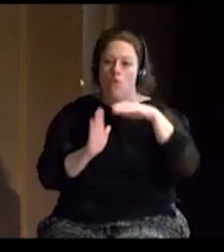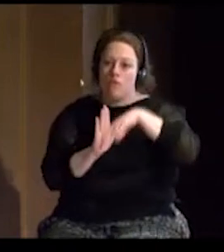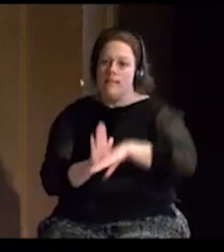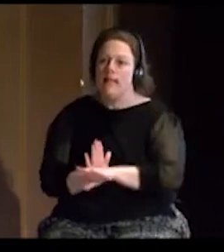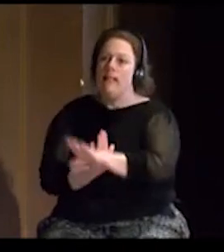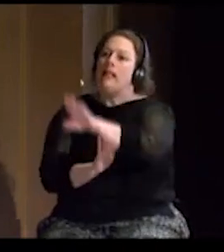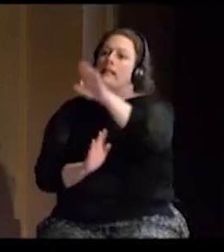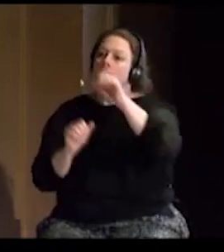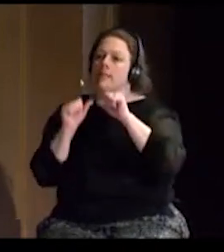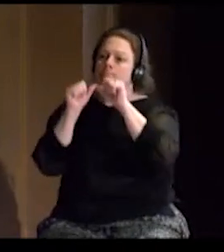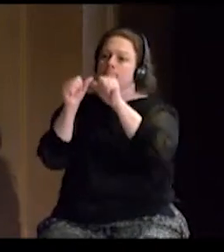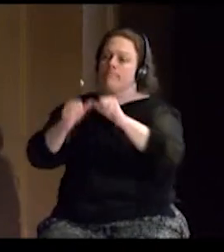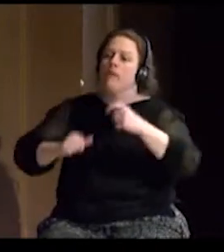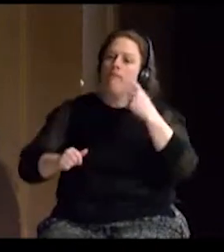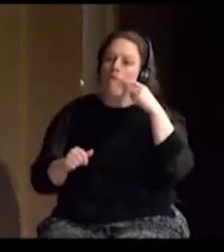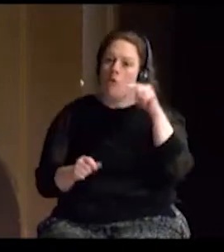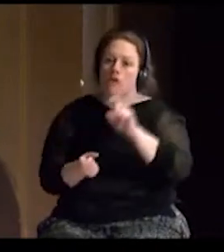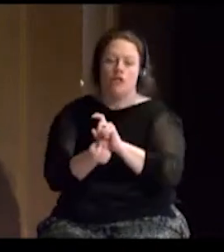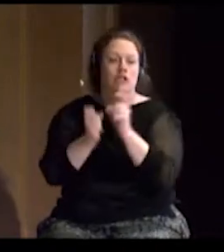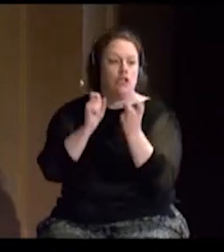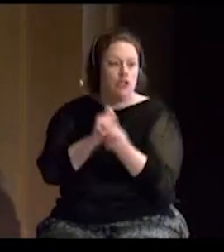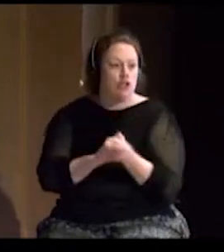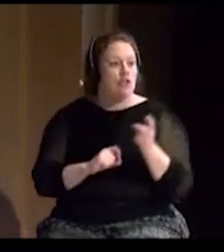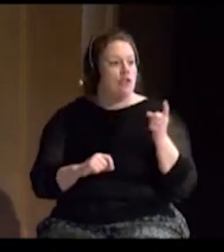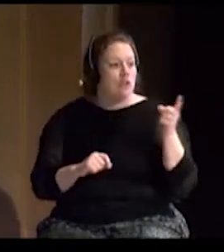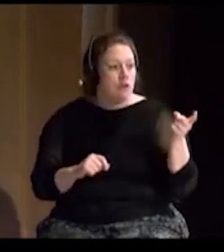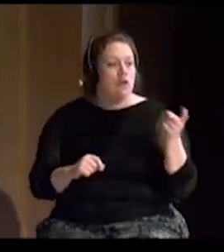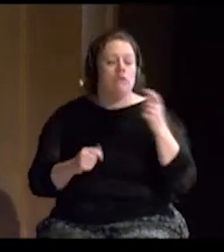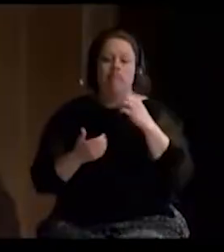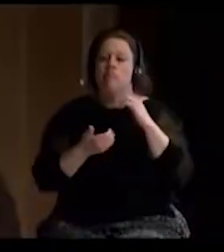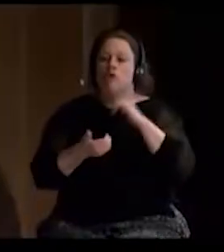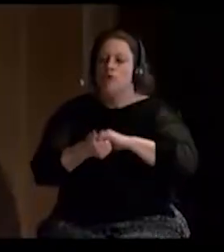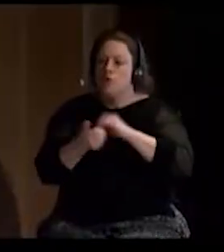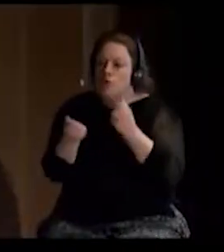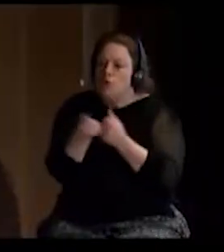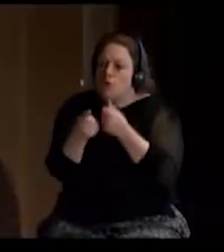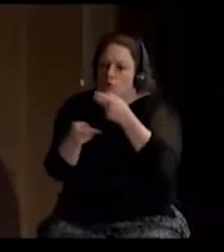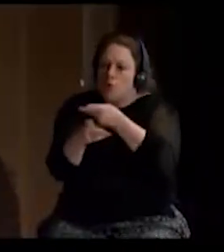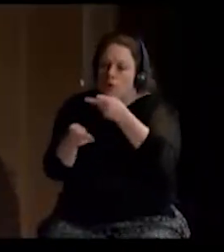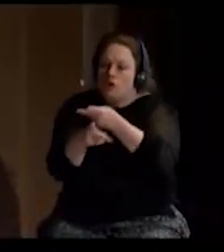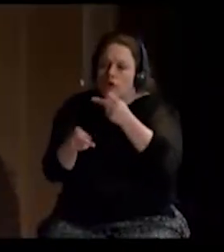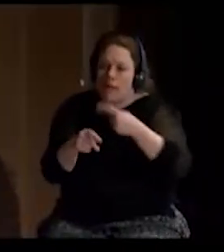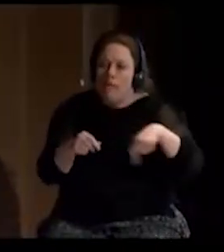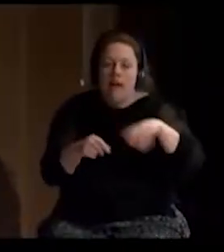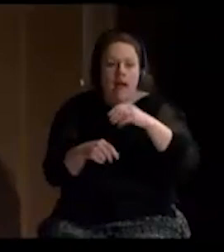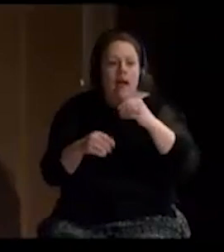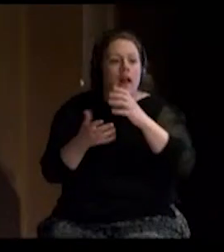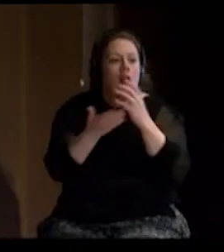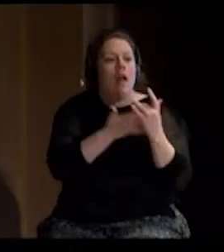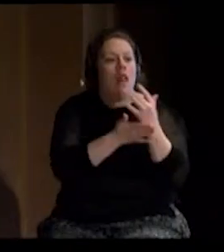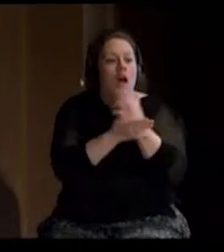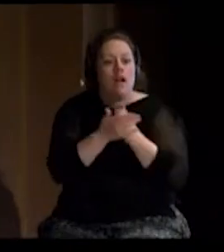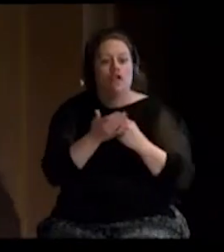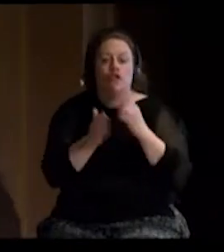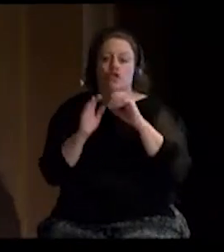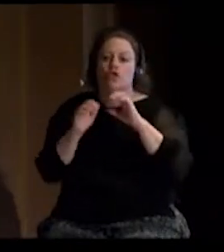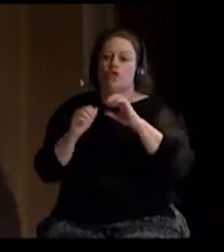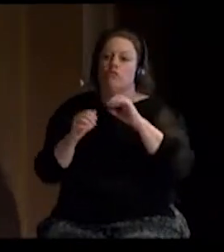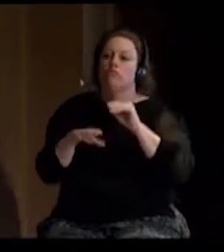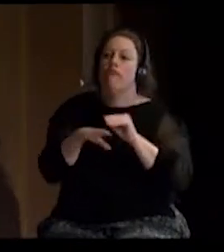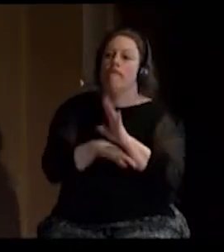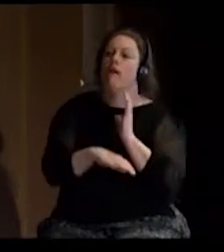change. Shared stewardship, community access, and ethical returns of collections shape our research,